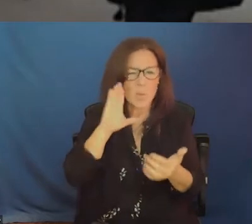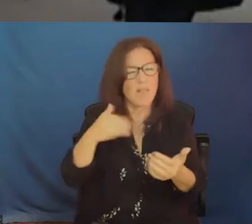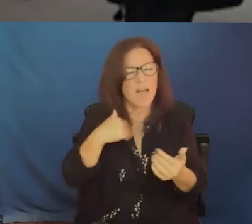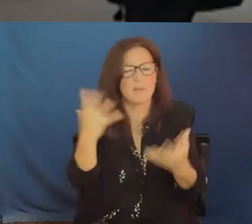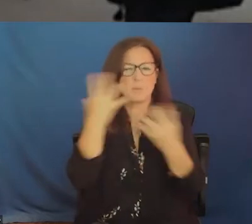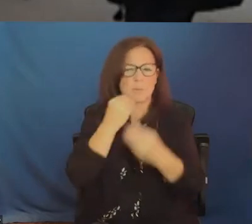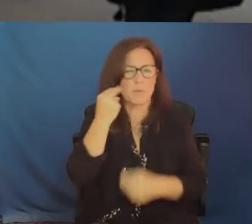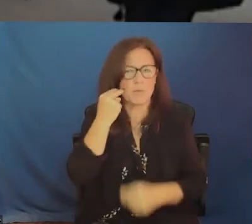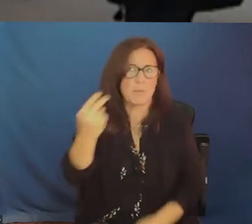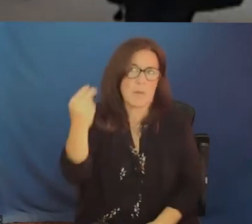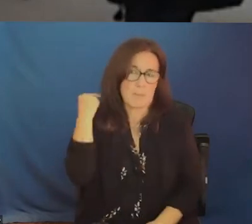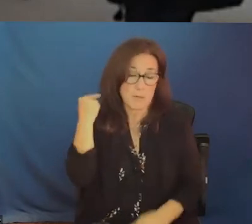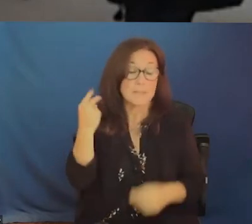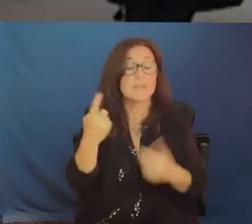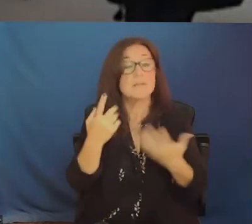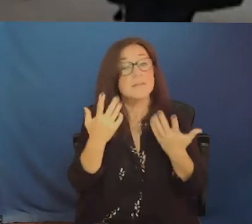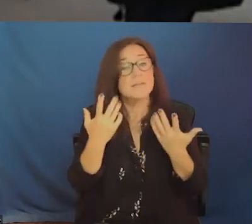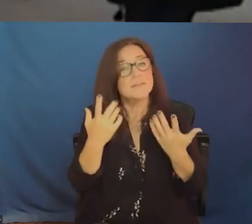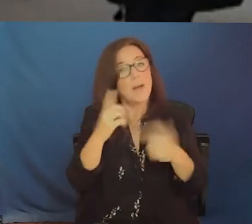year.